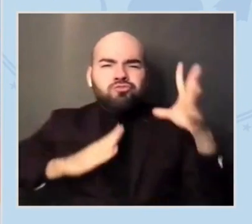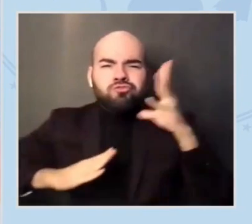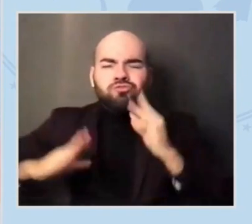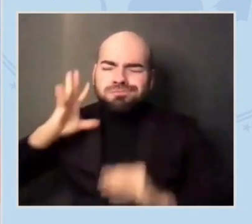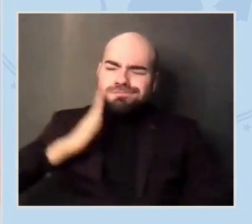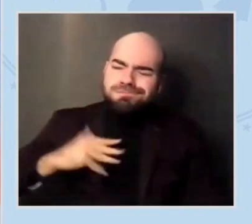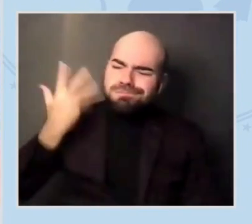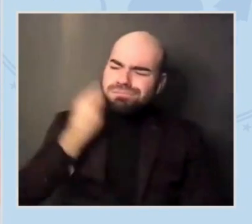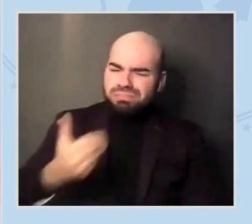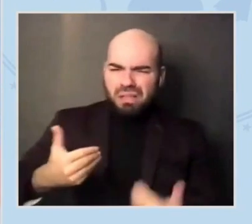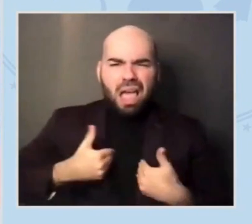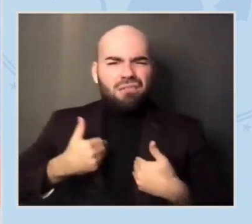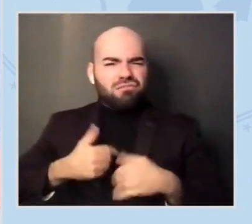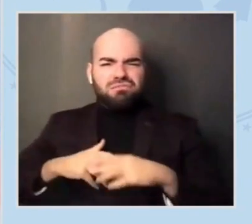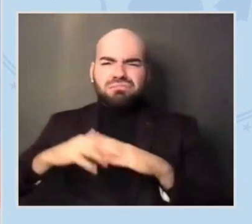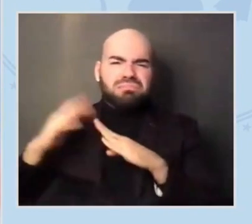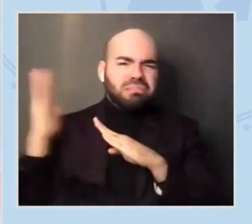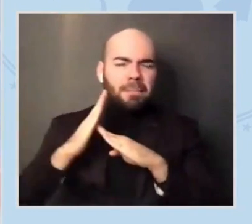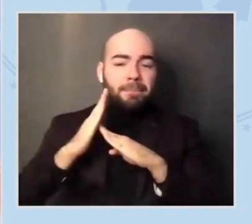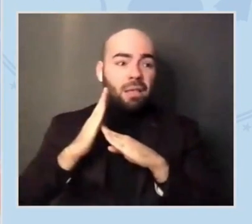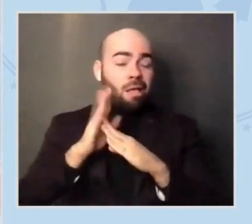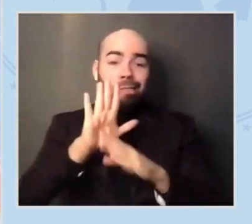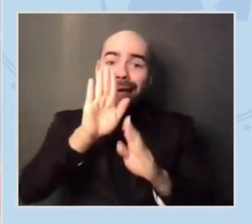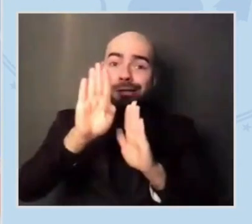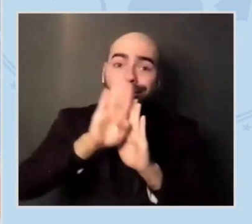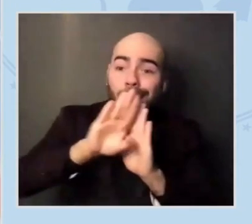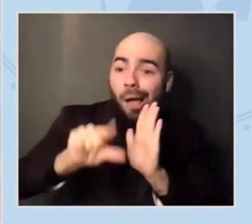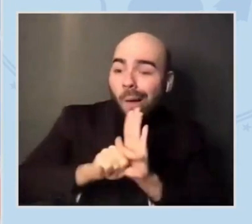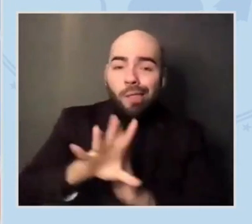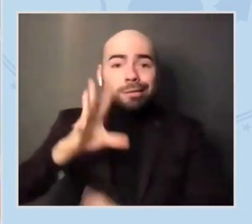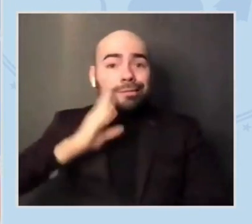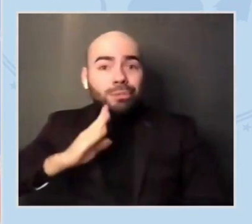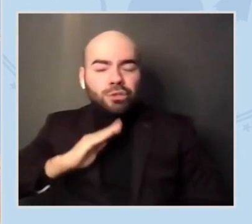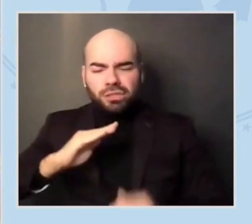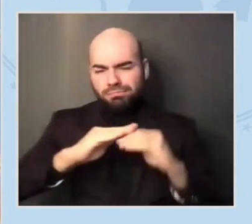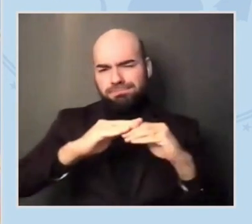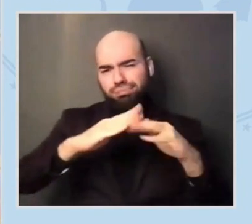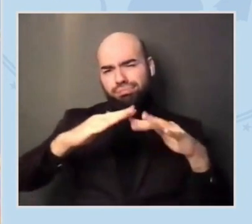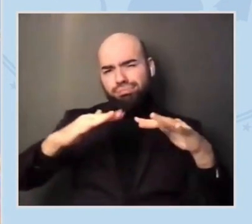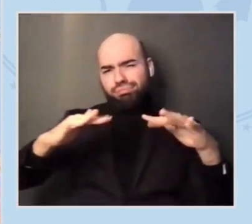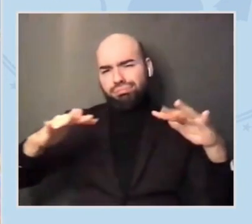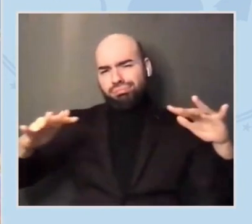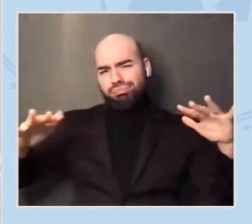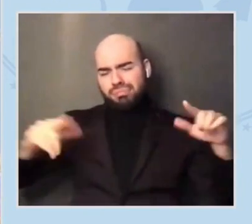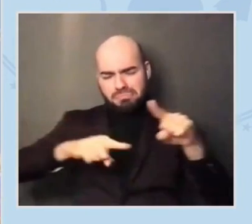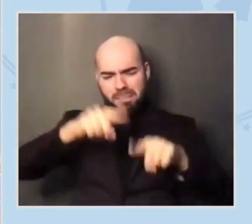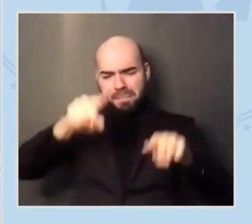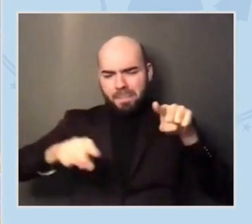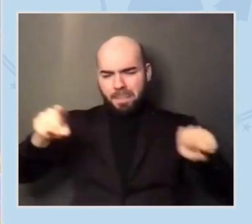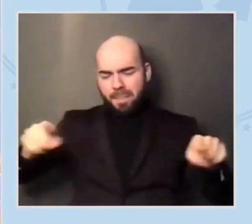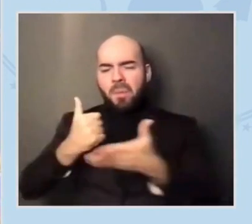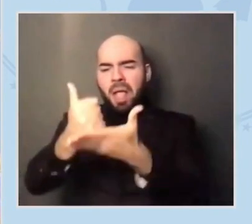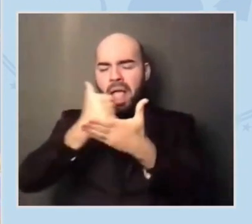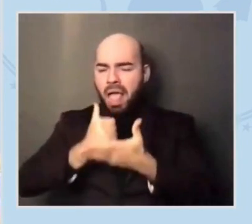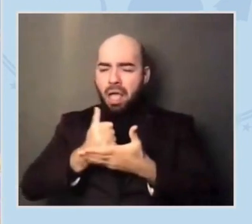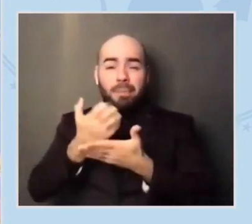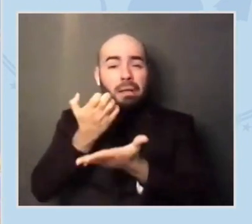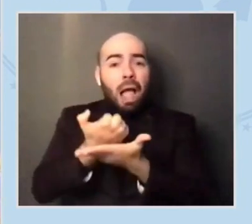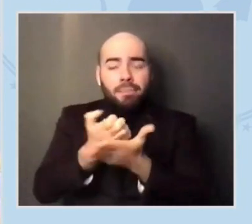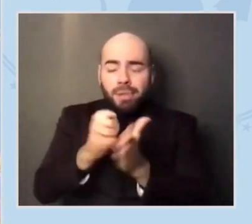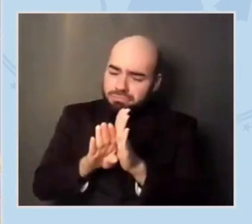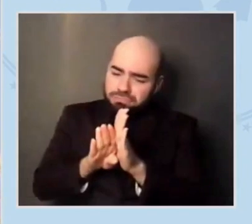backgrounds, but who share my core vision for economic relief here in the United States of America. And given a